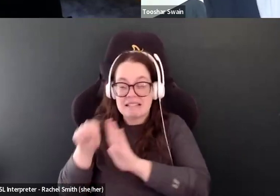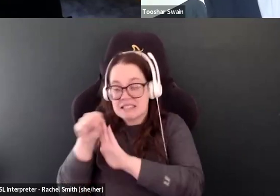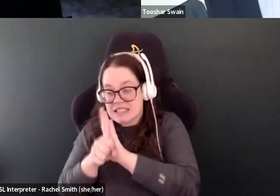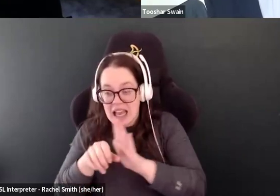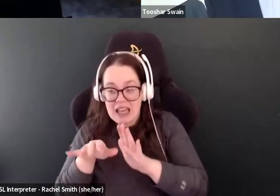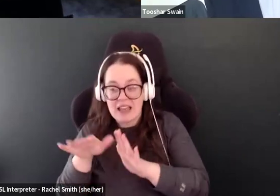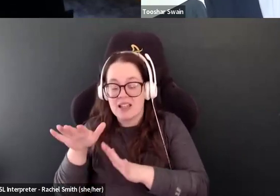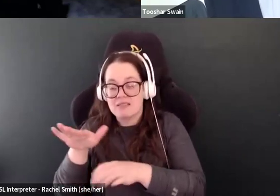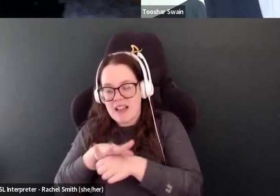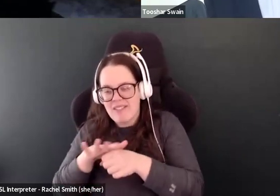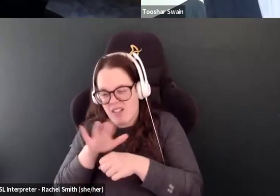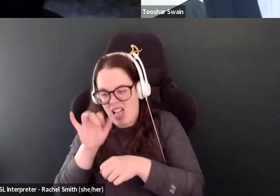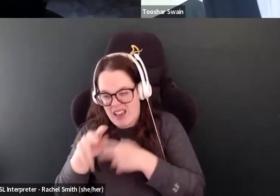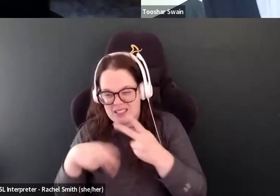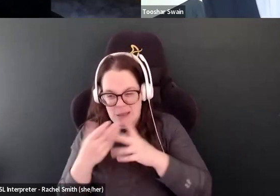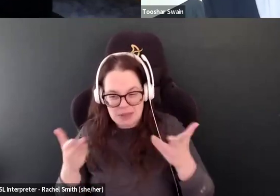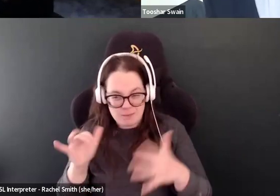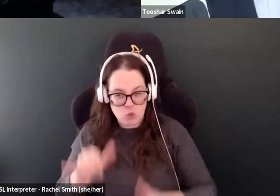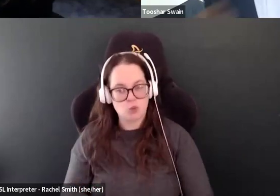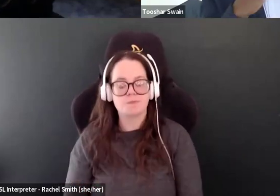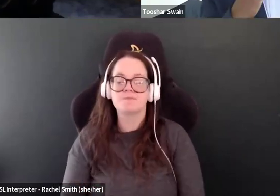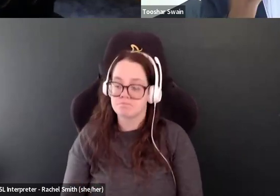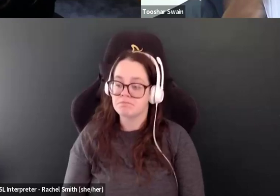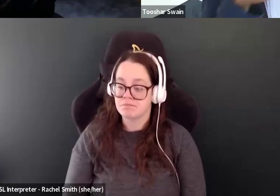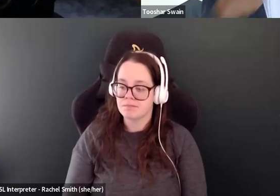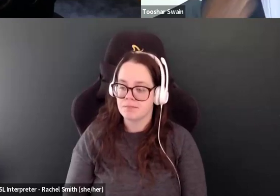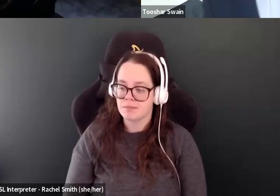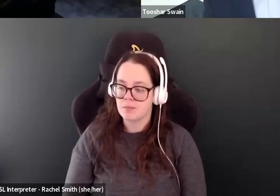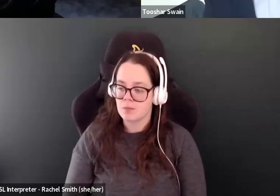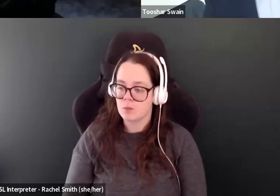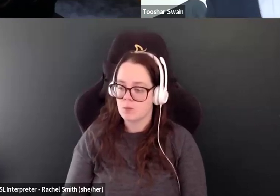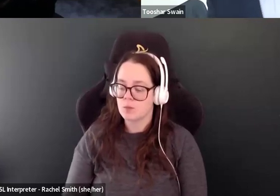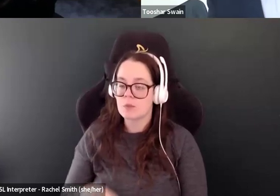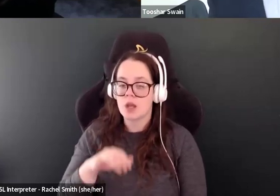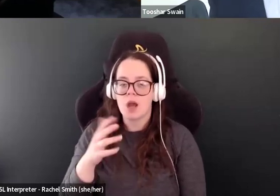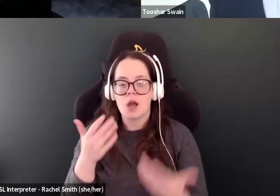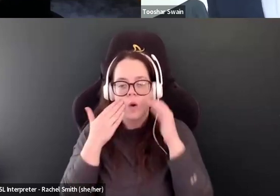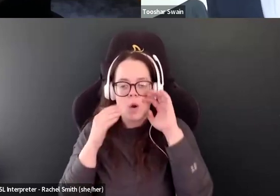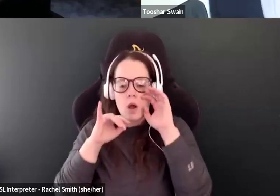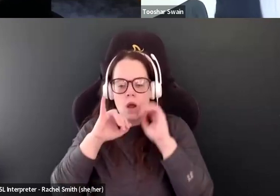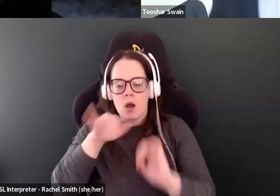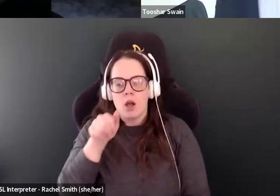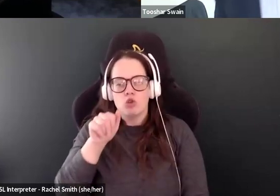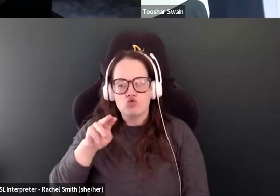to that? Mm-hmm. It's a great question. So, Jamie alluded to this, that,